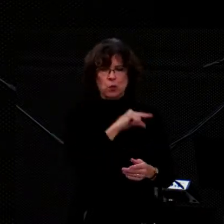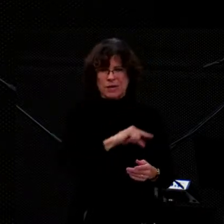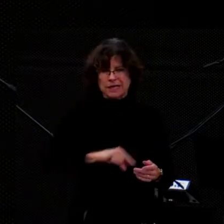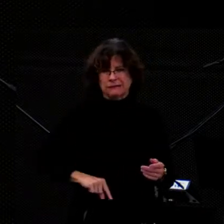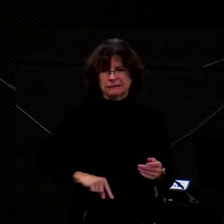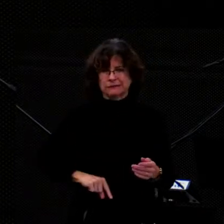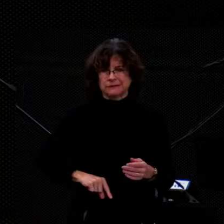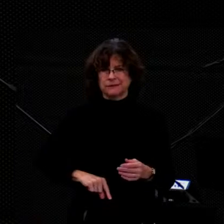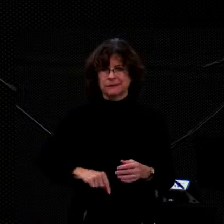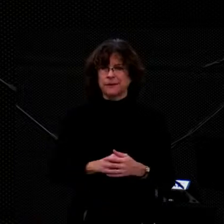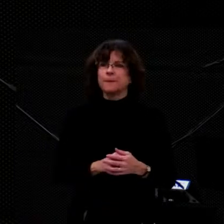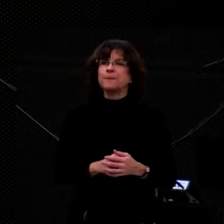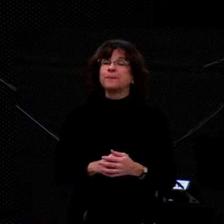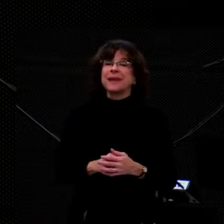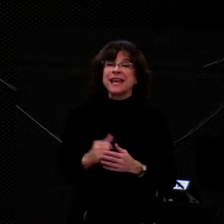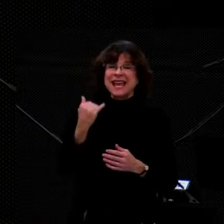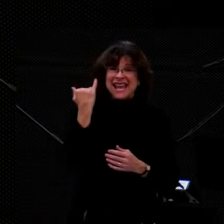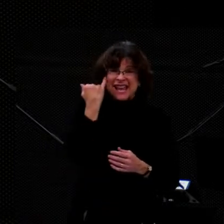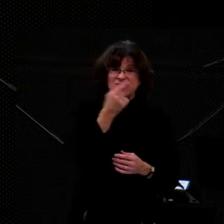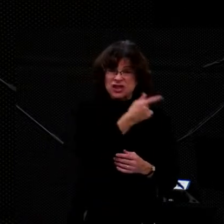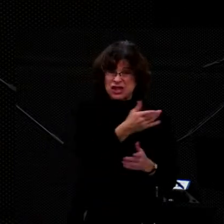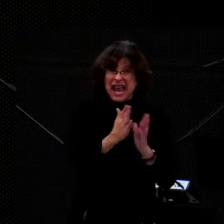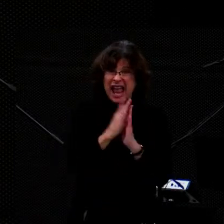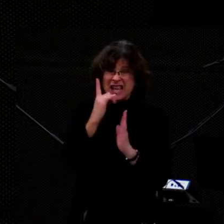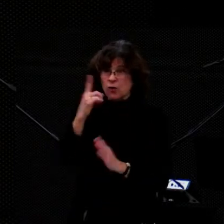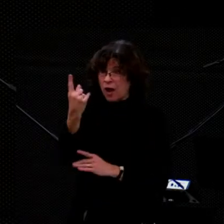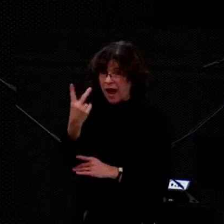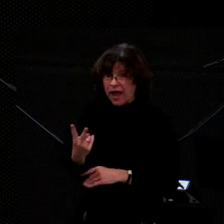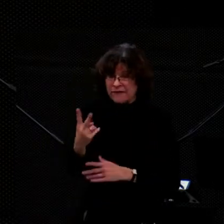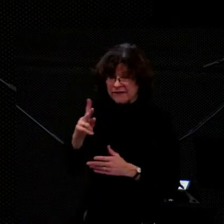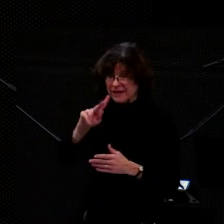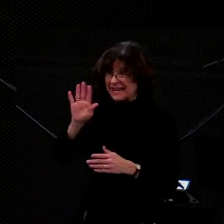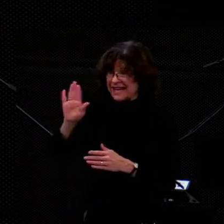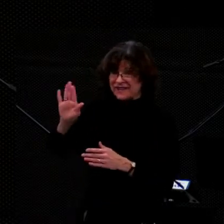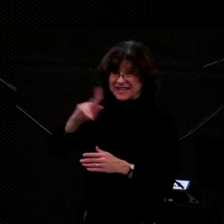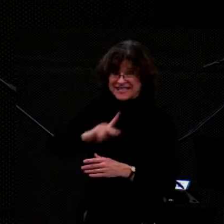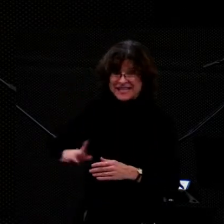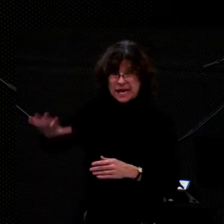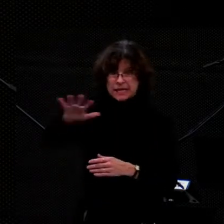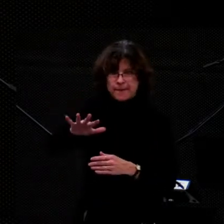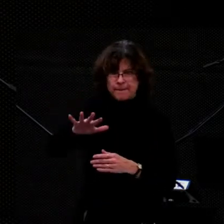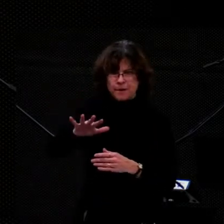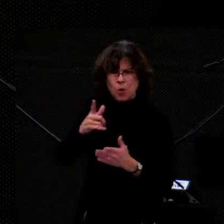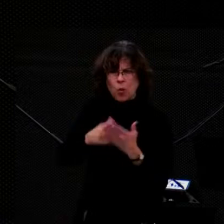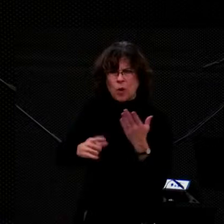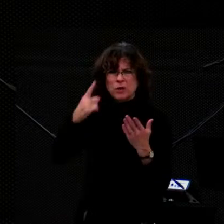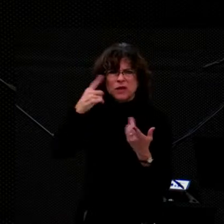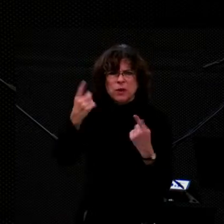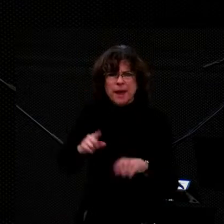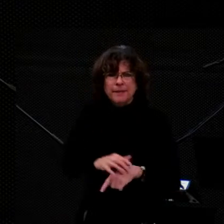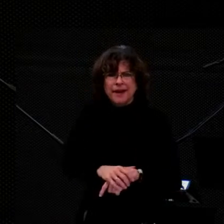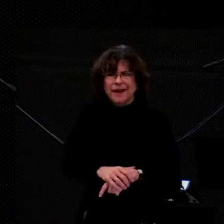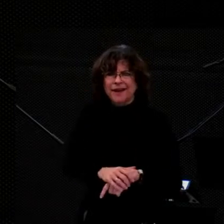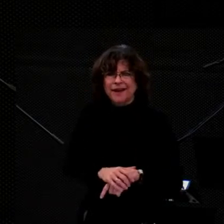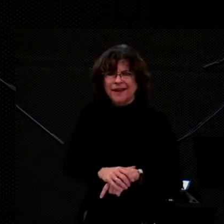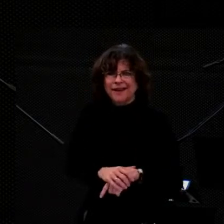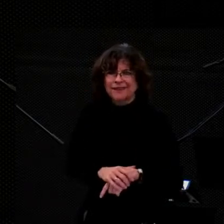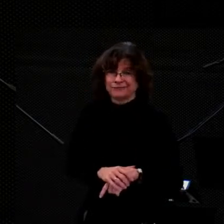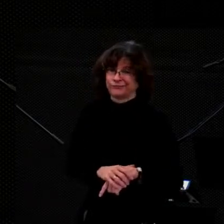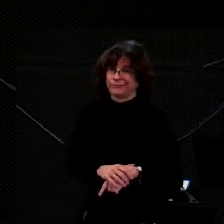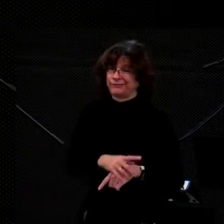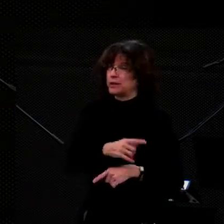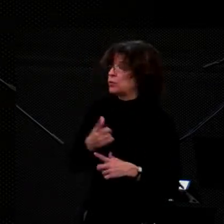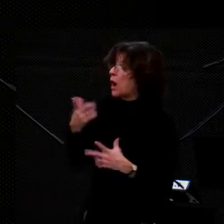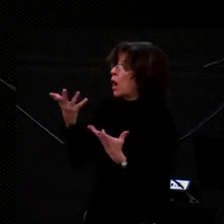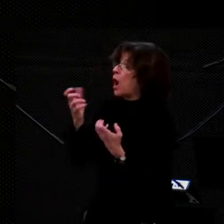real offer? Imagine if she would have asked for half the kingdom. How do you think that would have gone? She probably wouldn't be around long